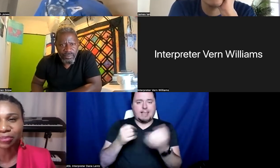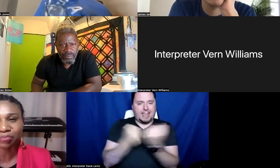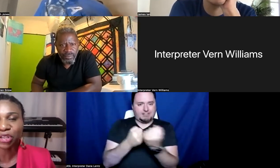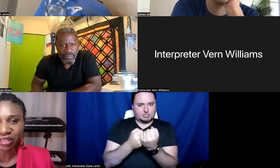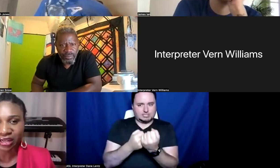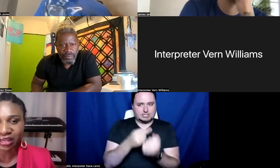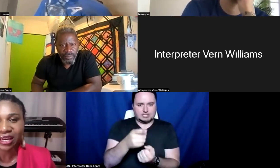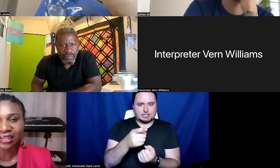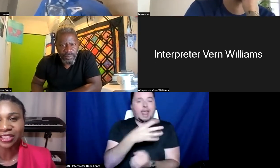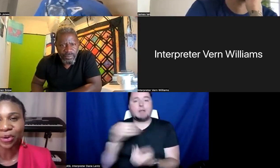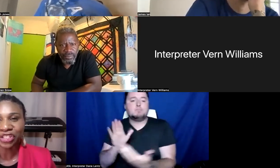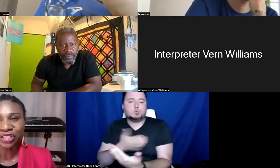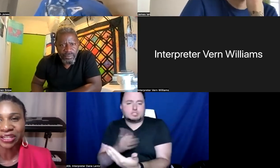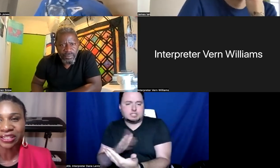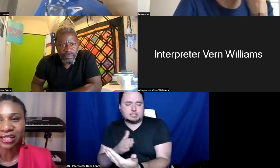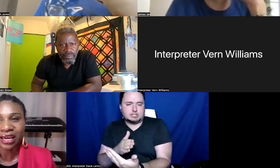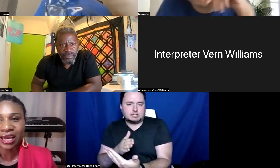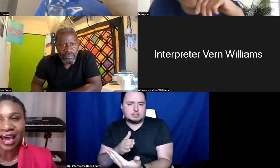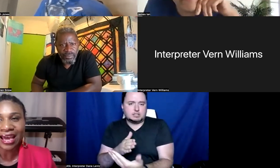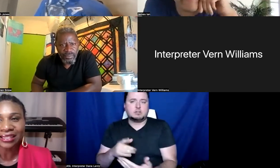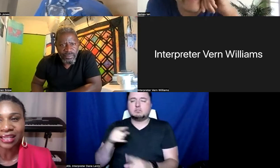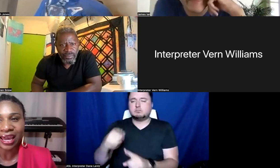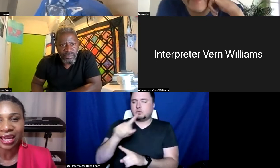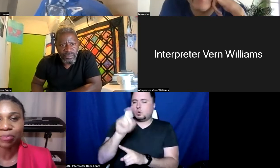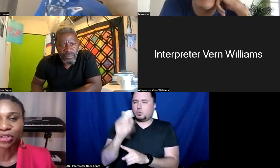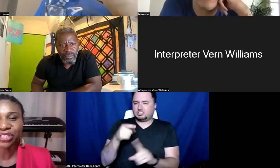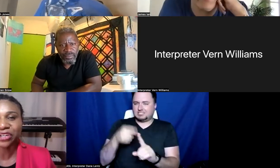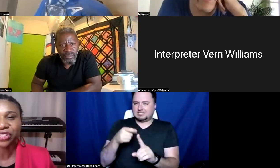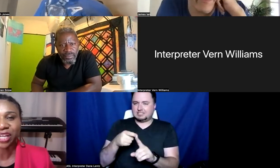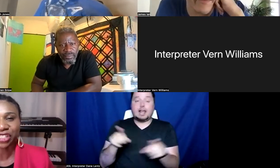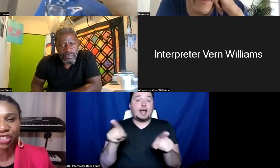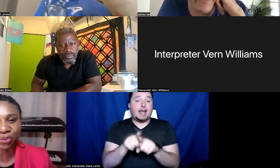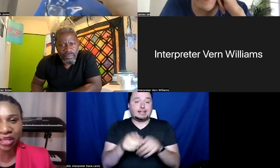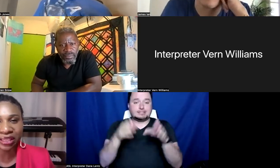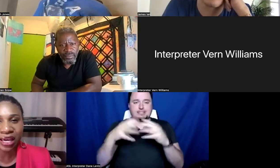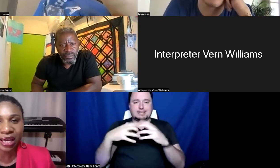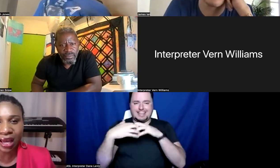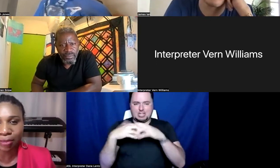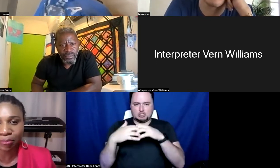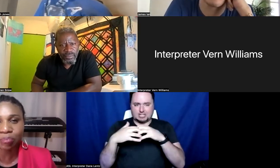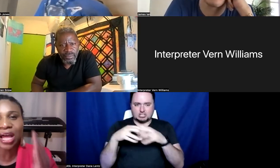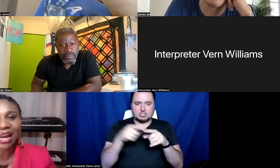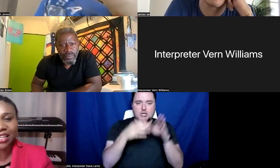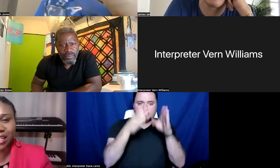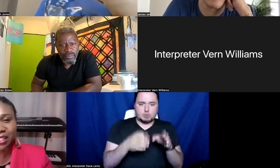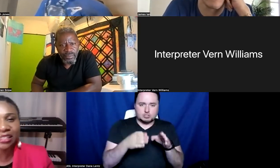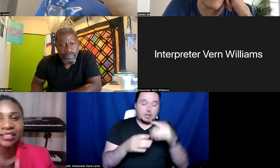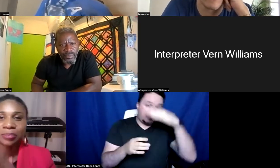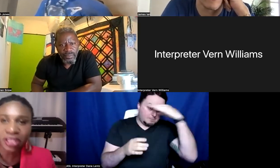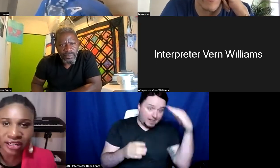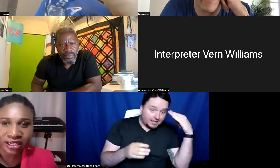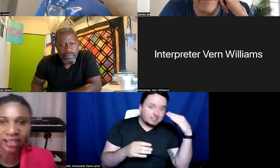and music. I think the question is, as a person intersectioned with Blackness